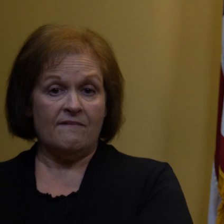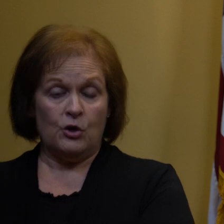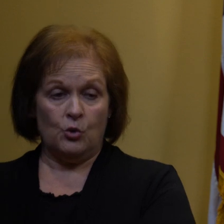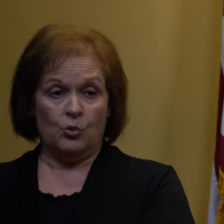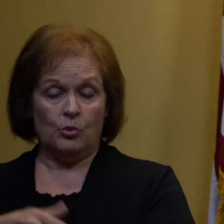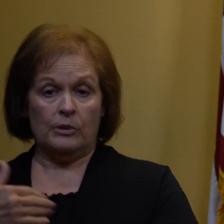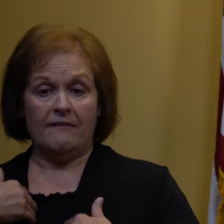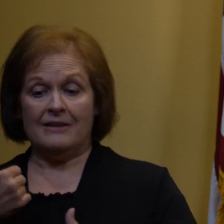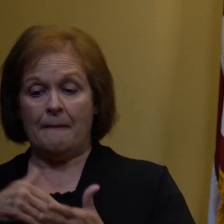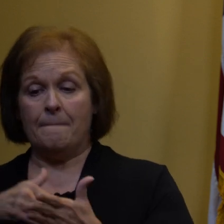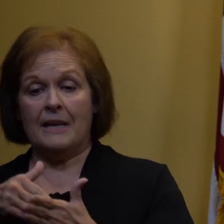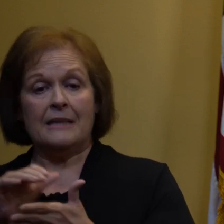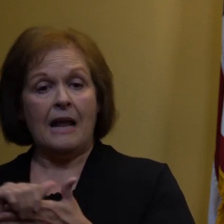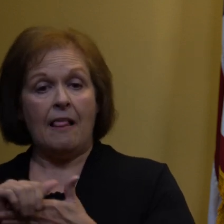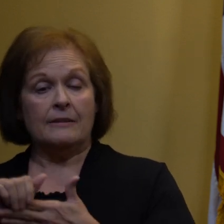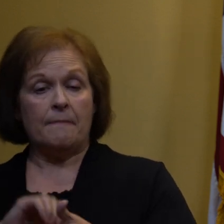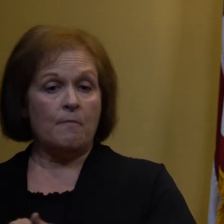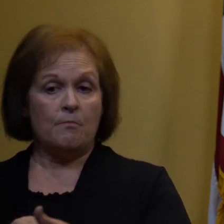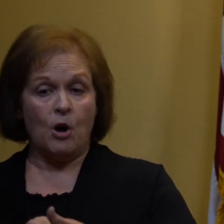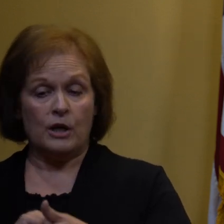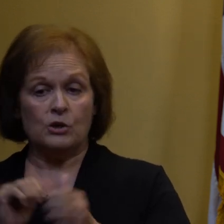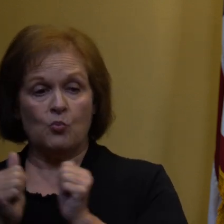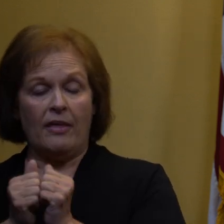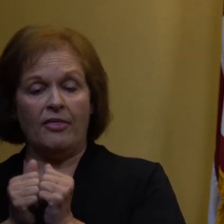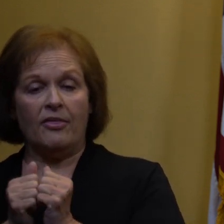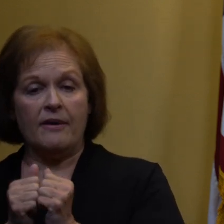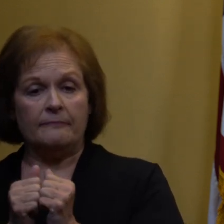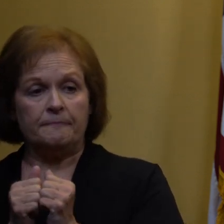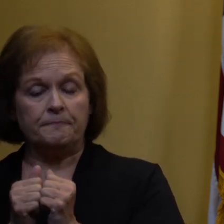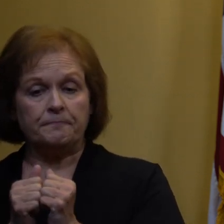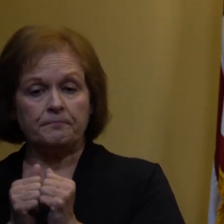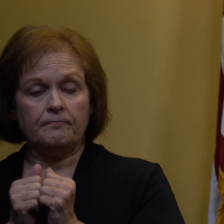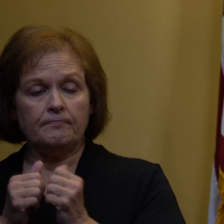forth $10 million in partnership with